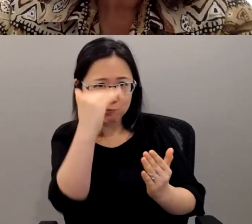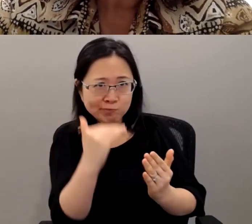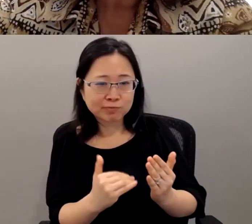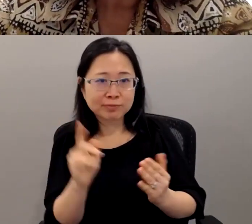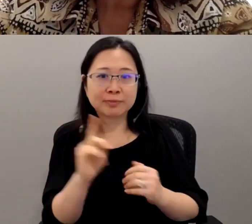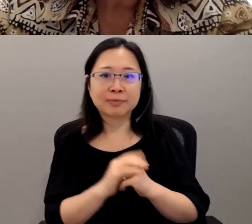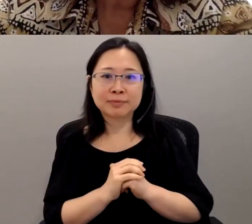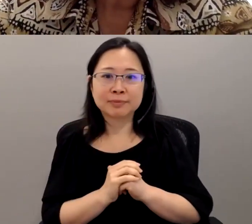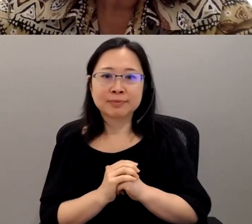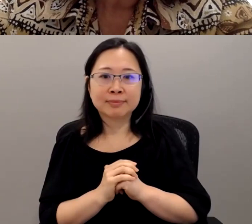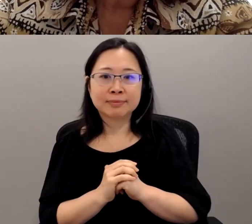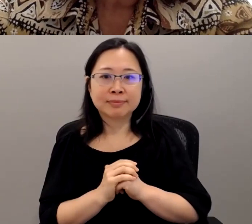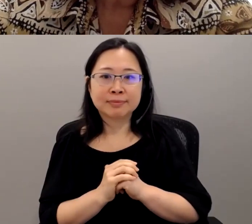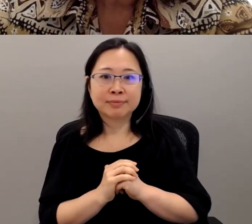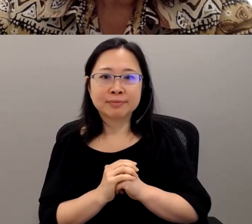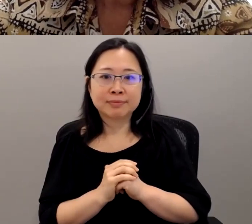okay.